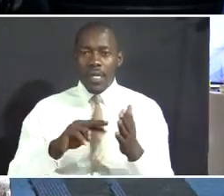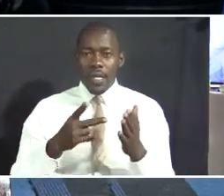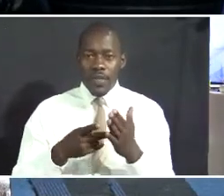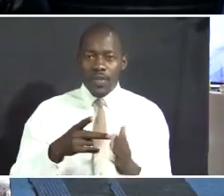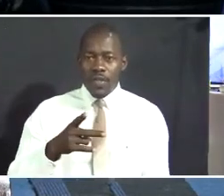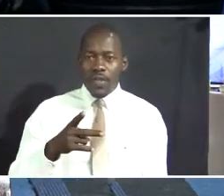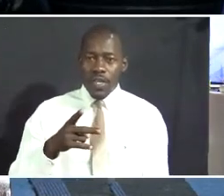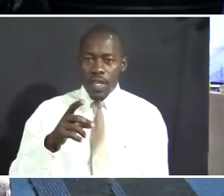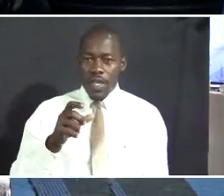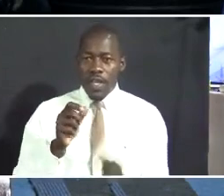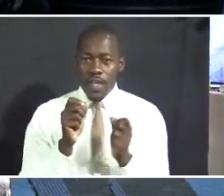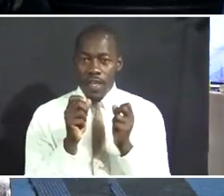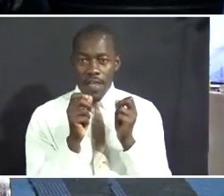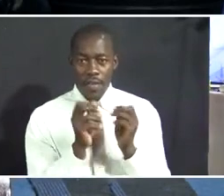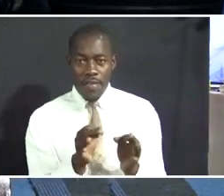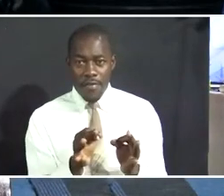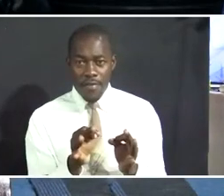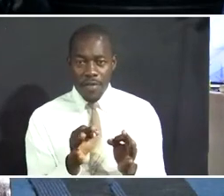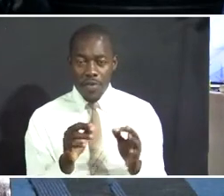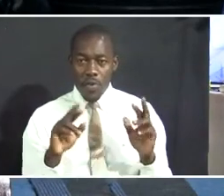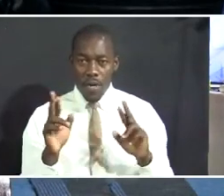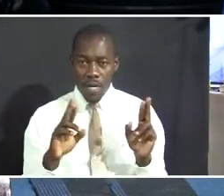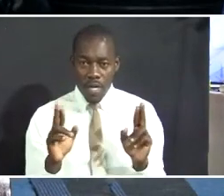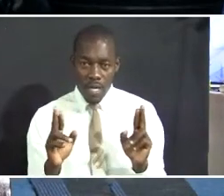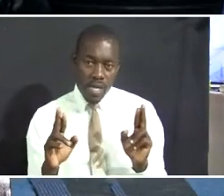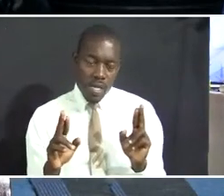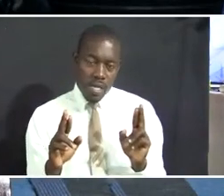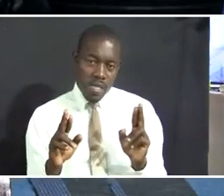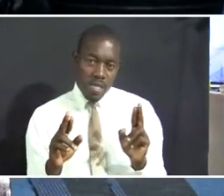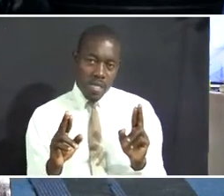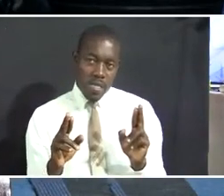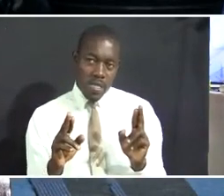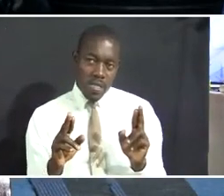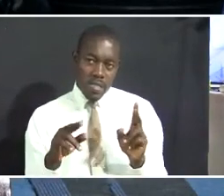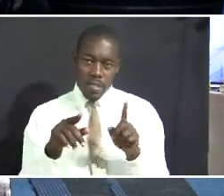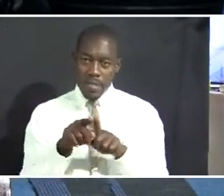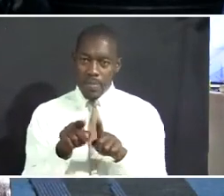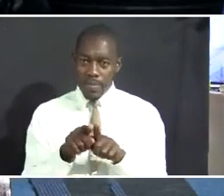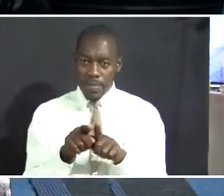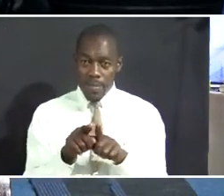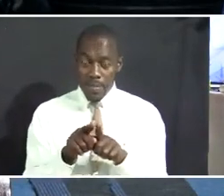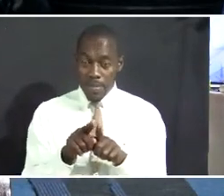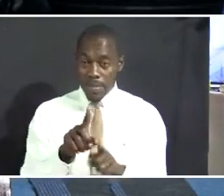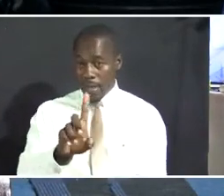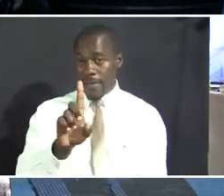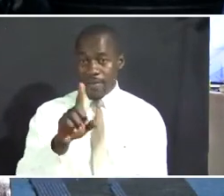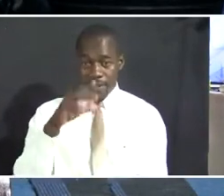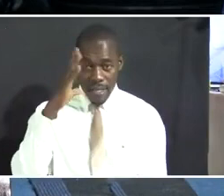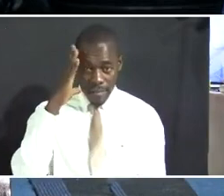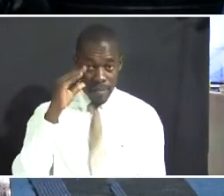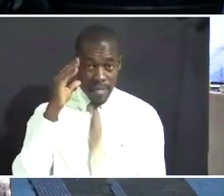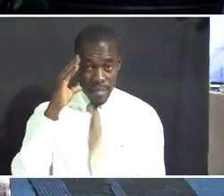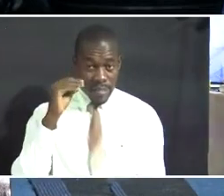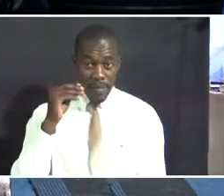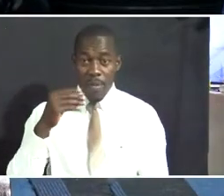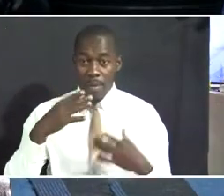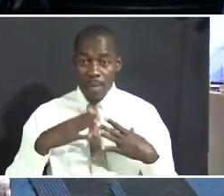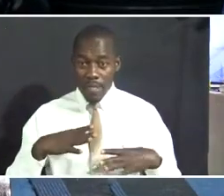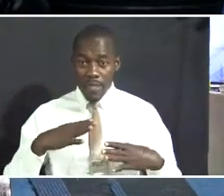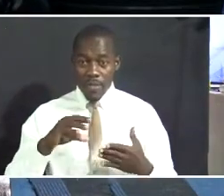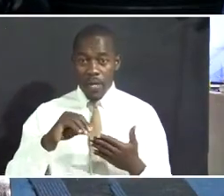Even the way you live alone is an experience for people to learn from you.